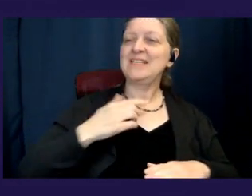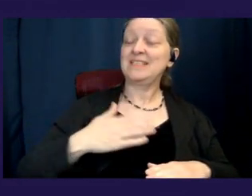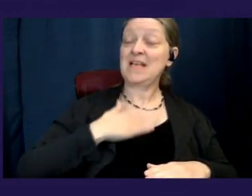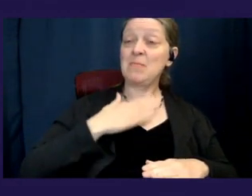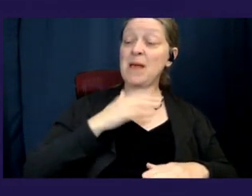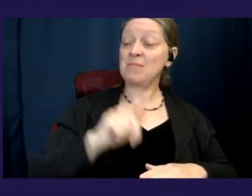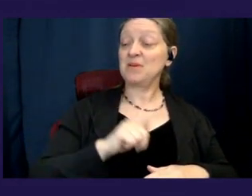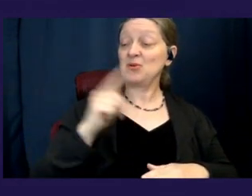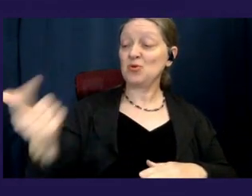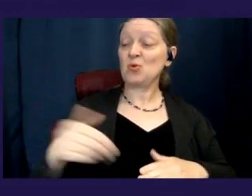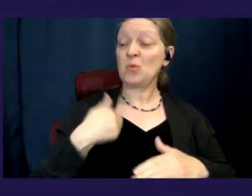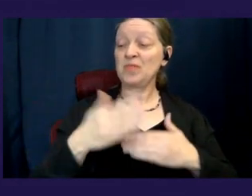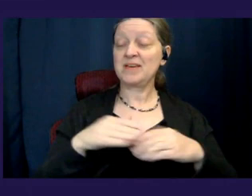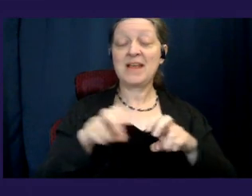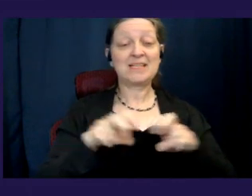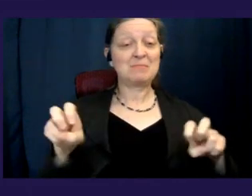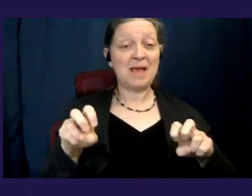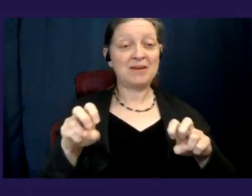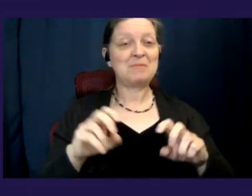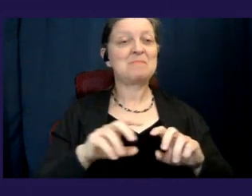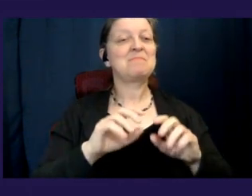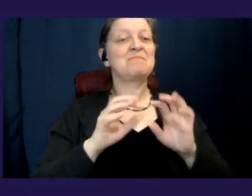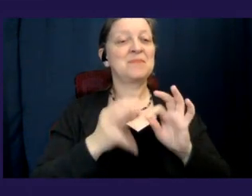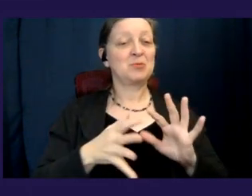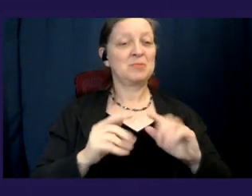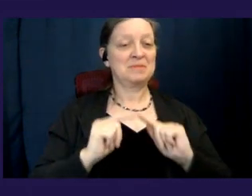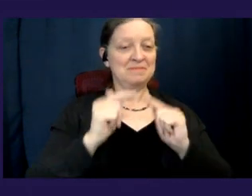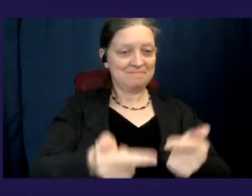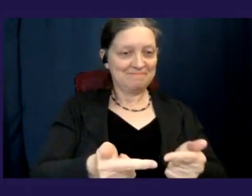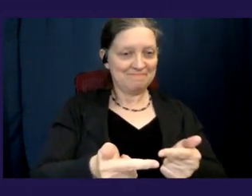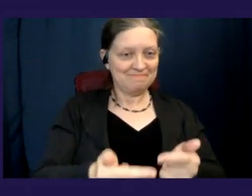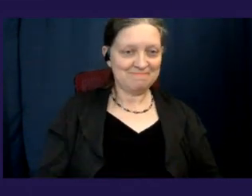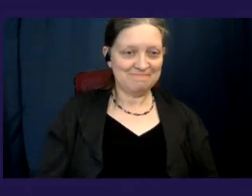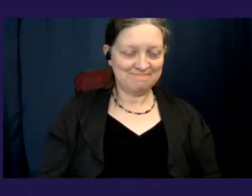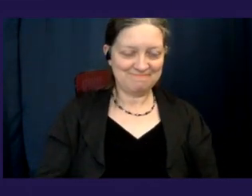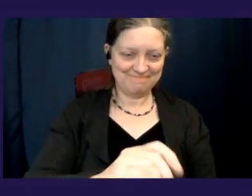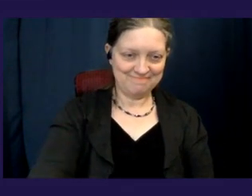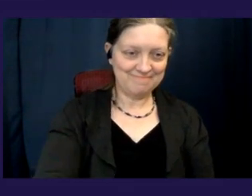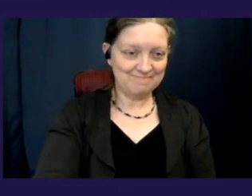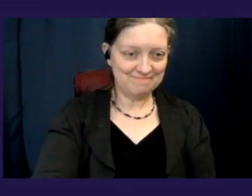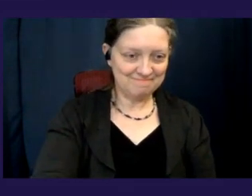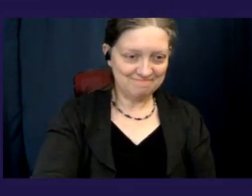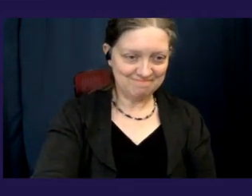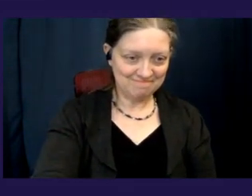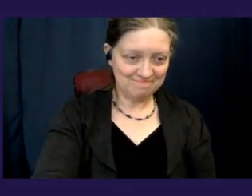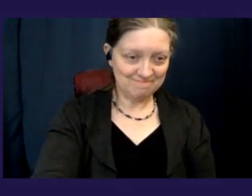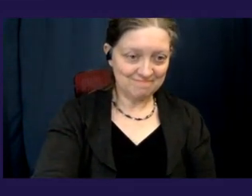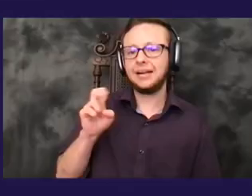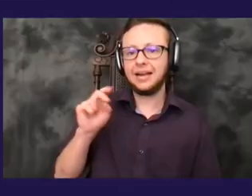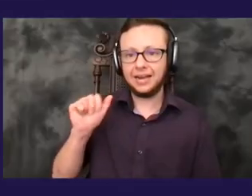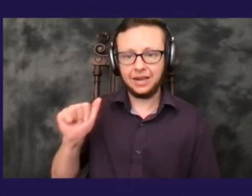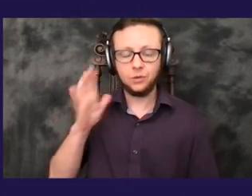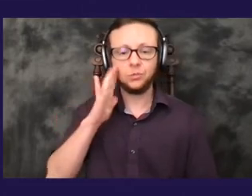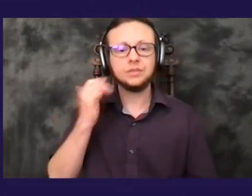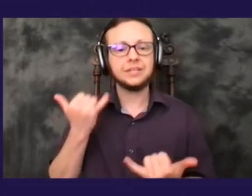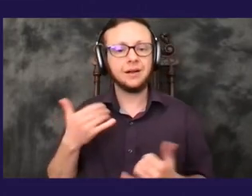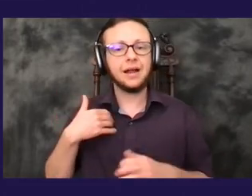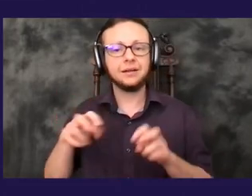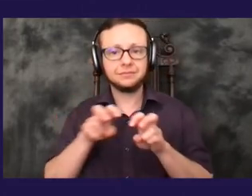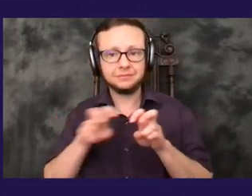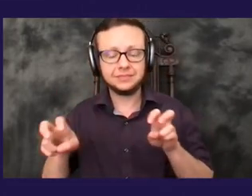panel. Elena Savoia is going to now be having a panel that builds on this, the systems, capacities, responsibilities,